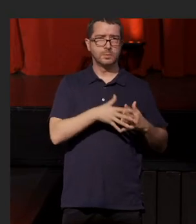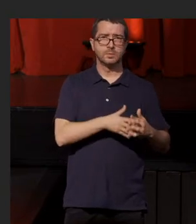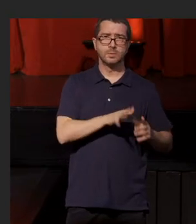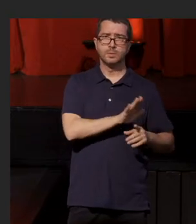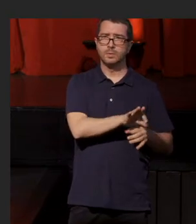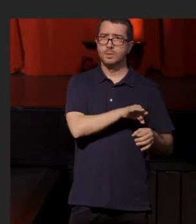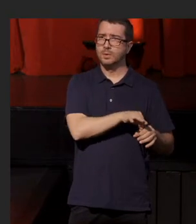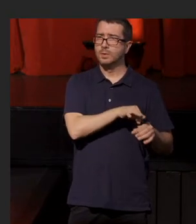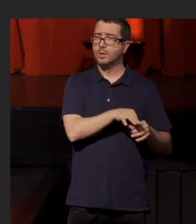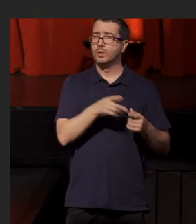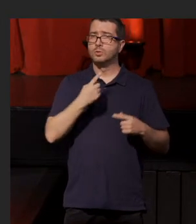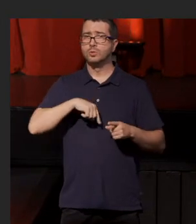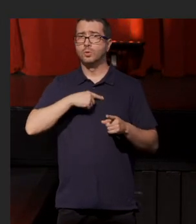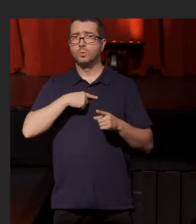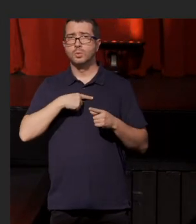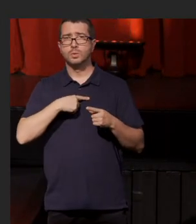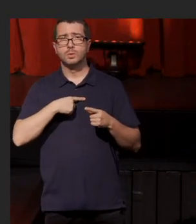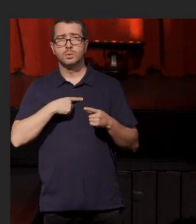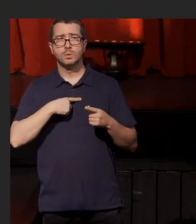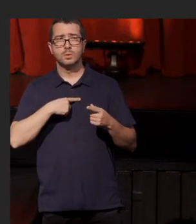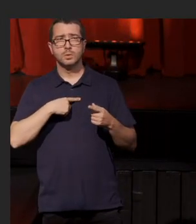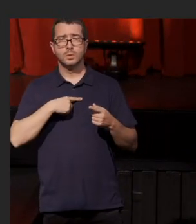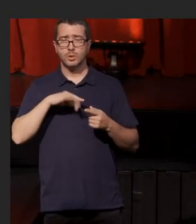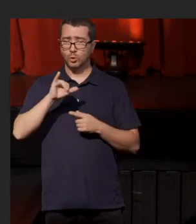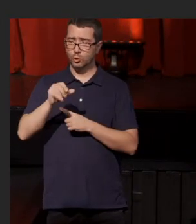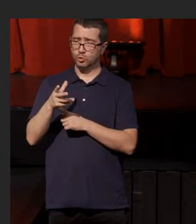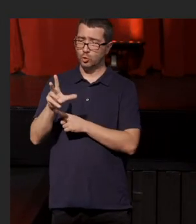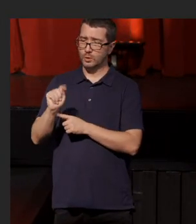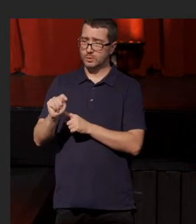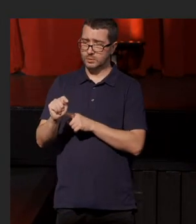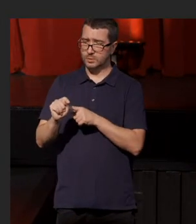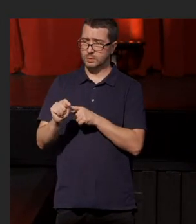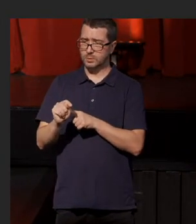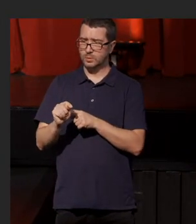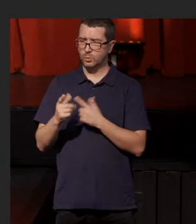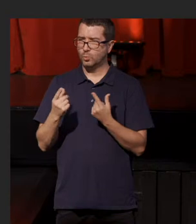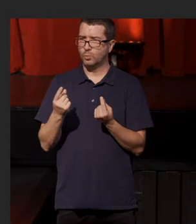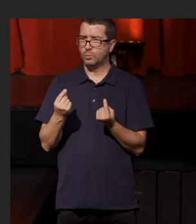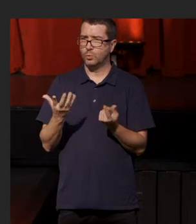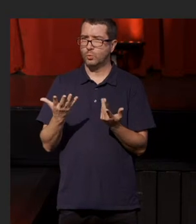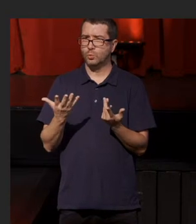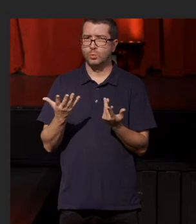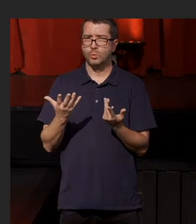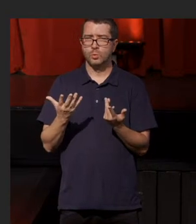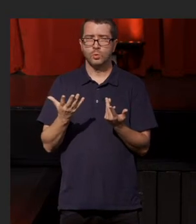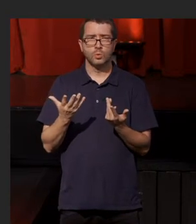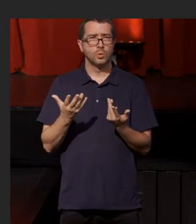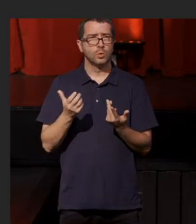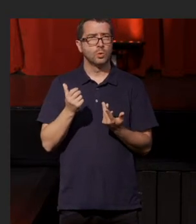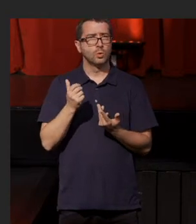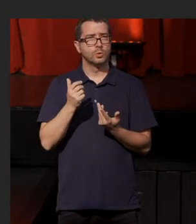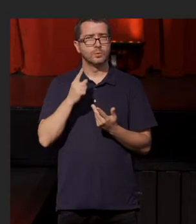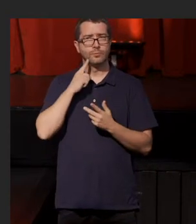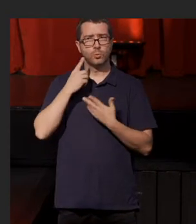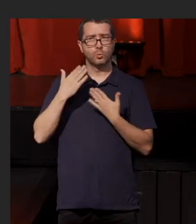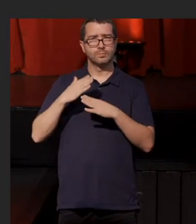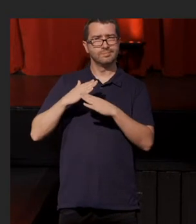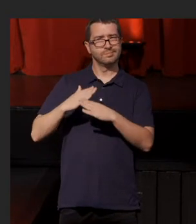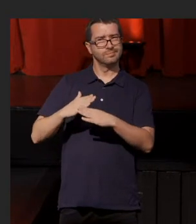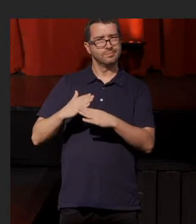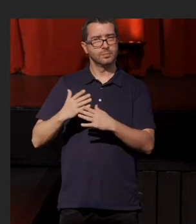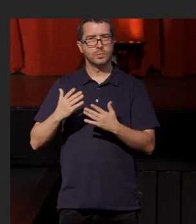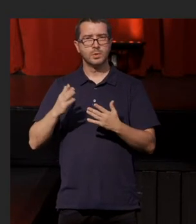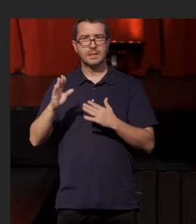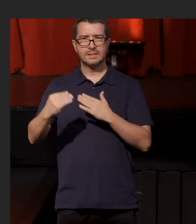in the existing mainstream media need to do or not do to keep some of those influences at bay, those very clever